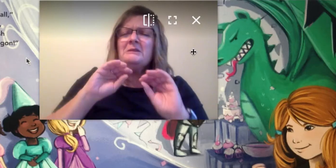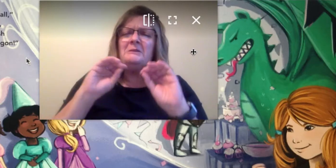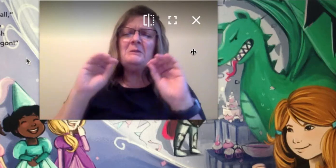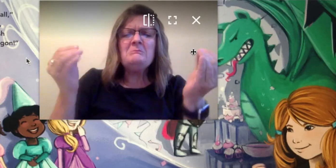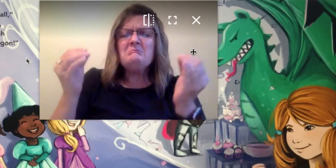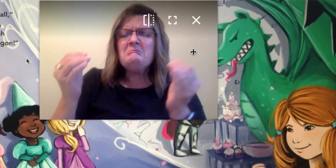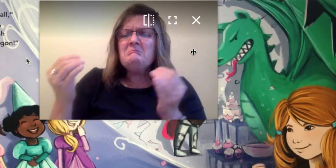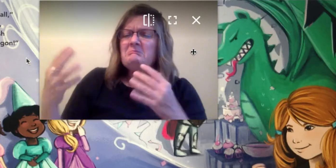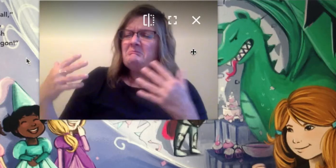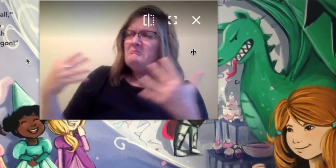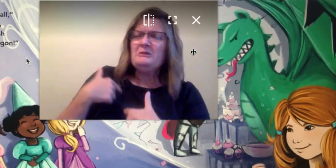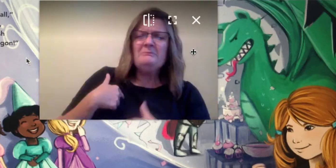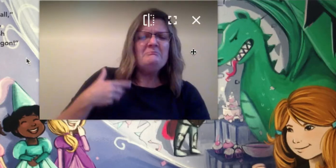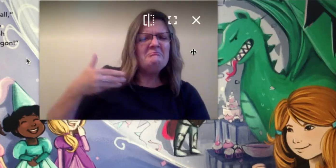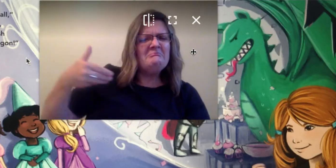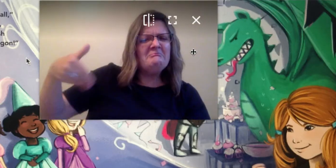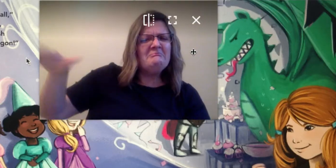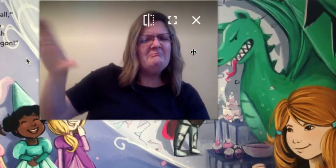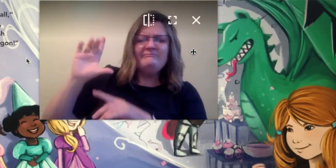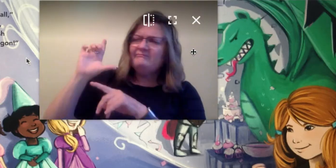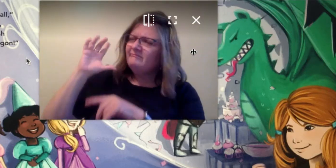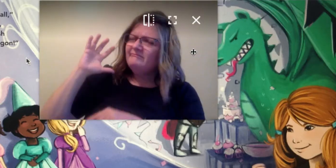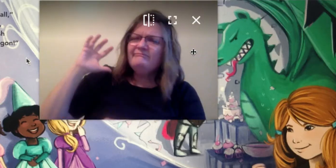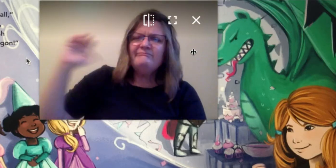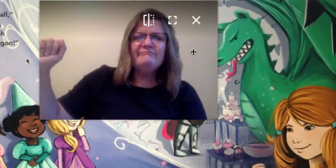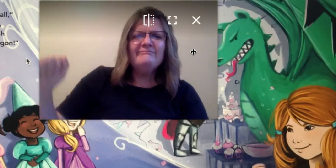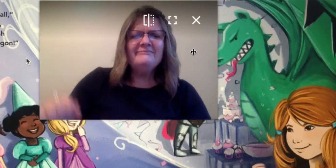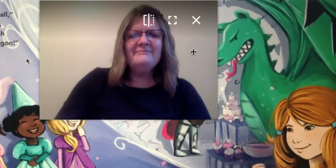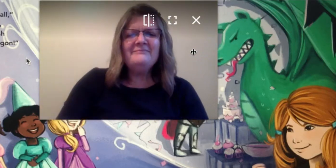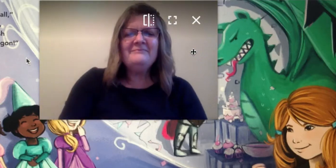will frighten me away."